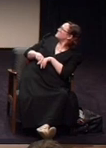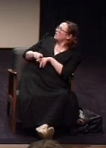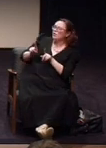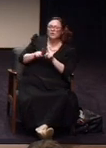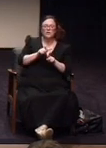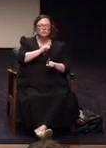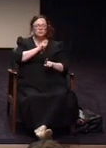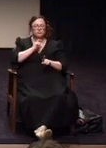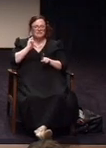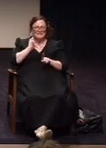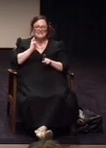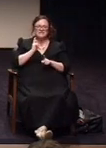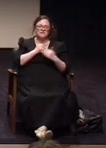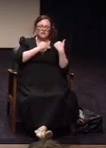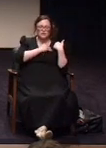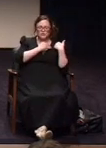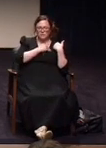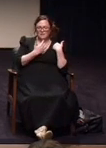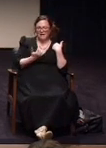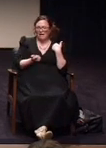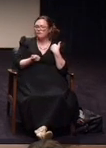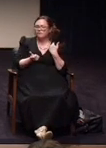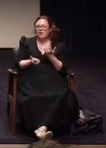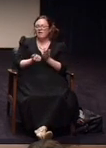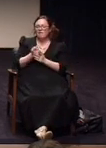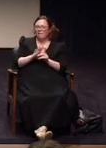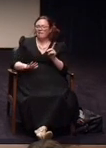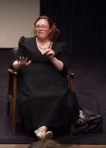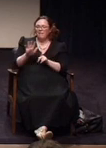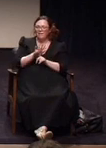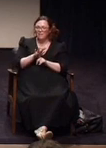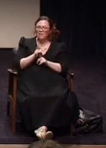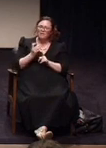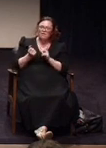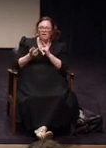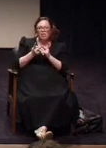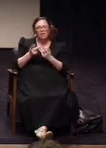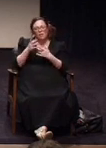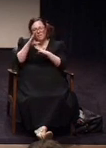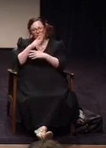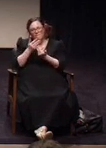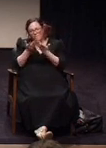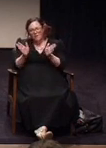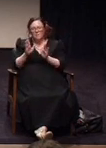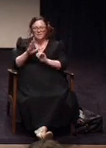Europe. We also do other things regarding public warning